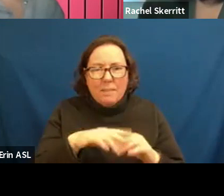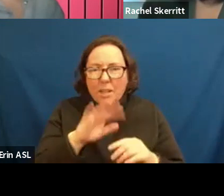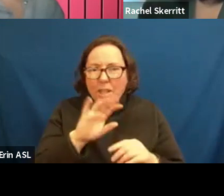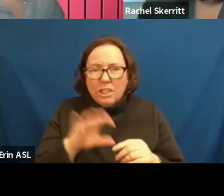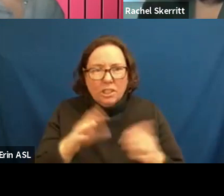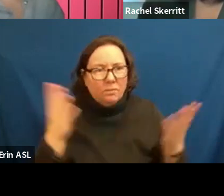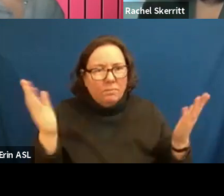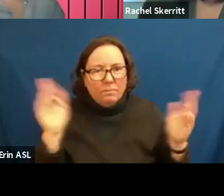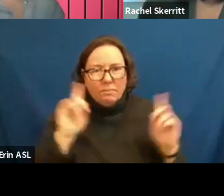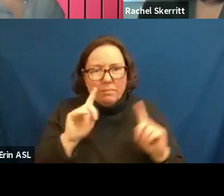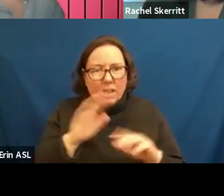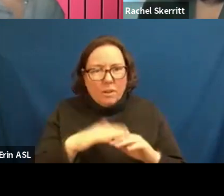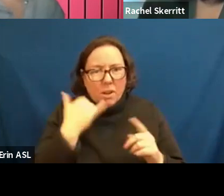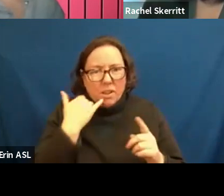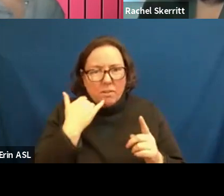If Ellen King is